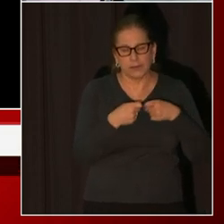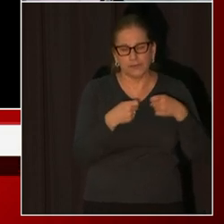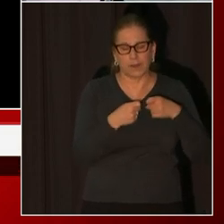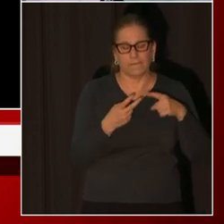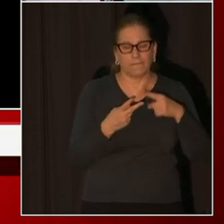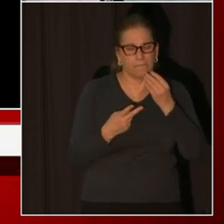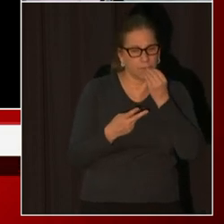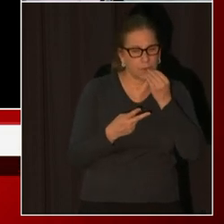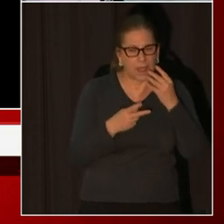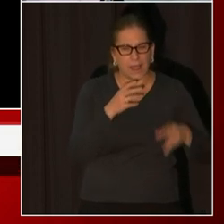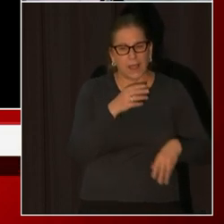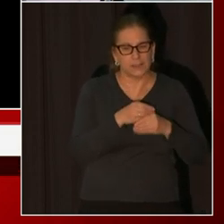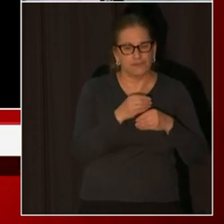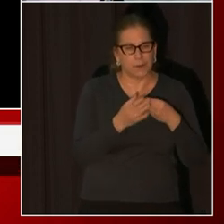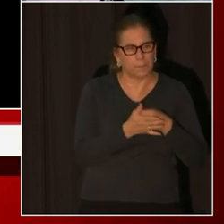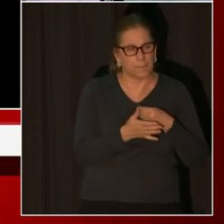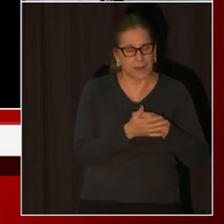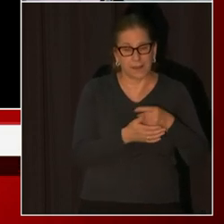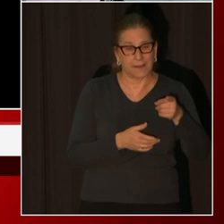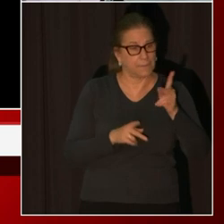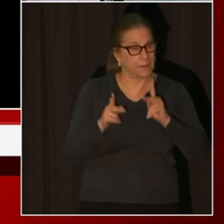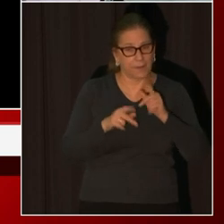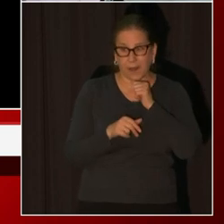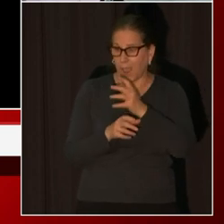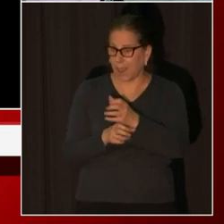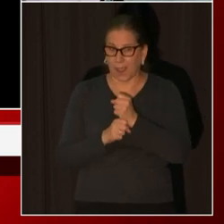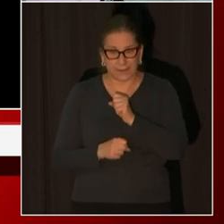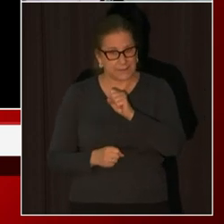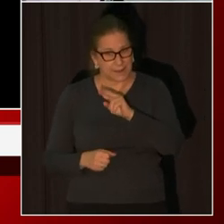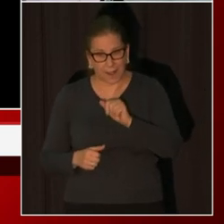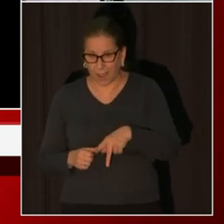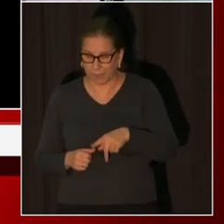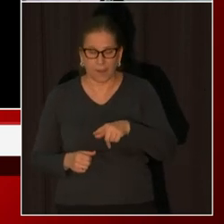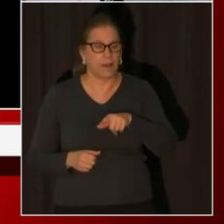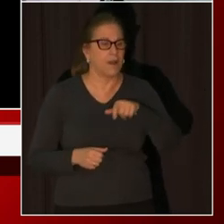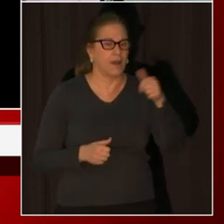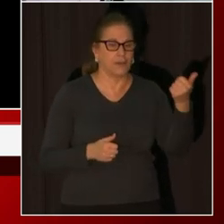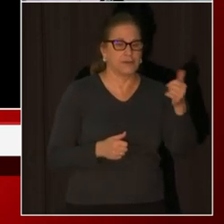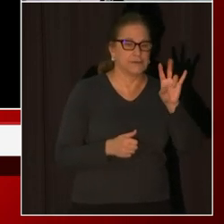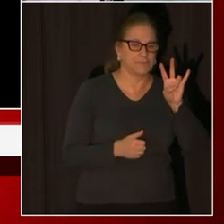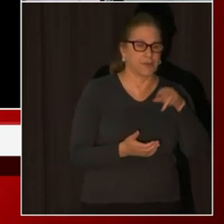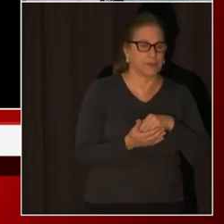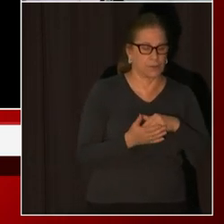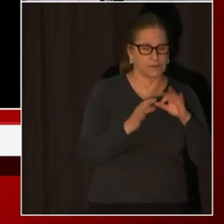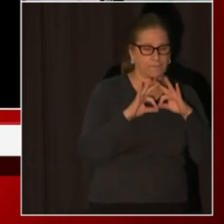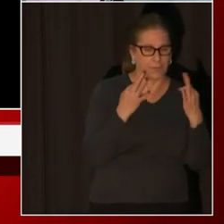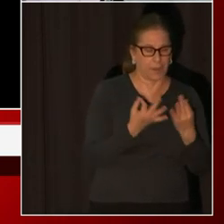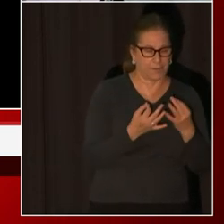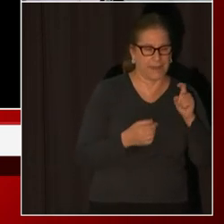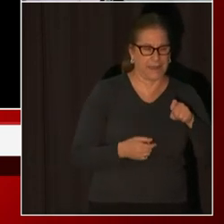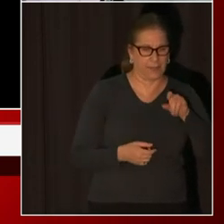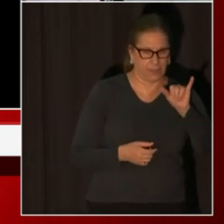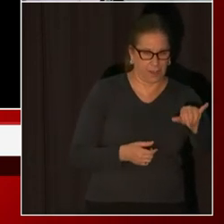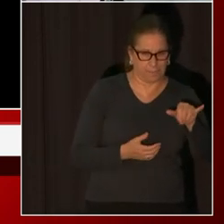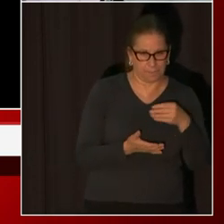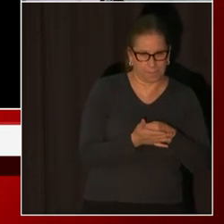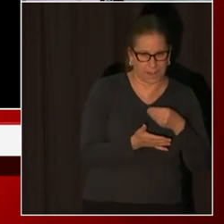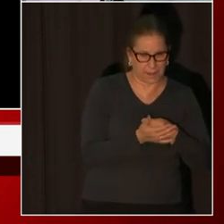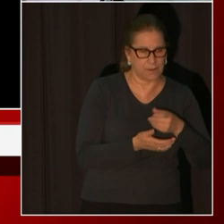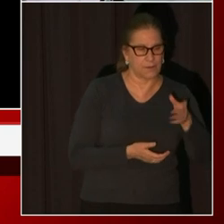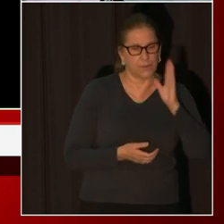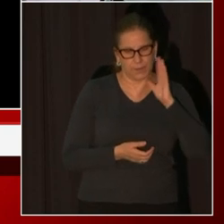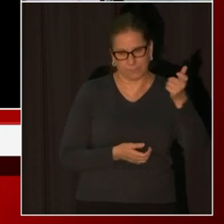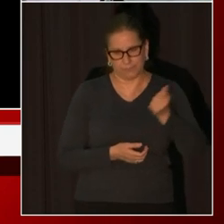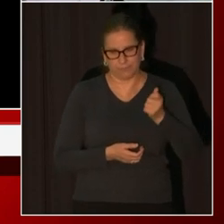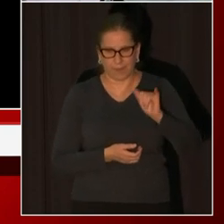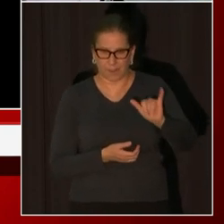another 17,000 families who with eligible children currently on SNAP. Nearly 300,000 meals delivered to more